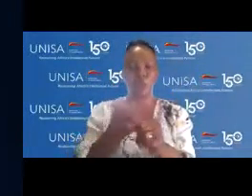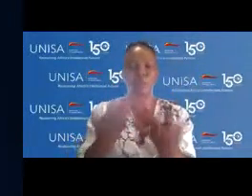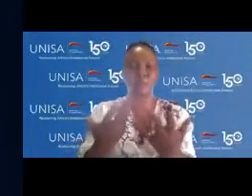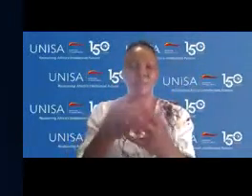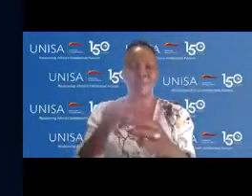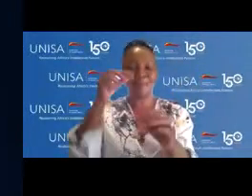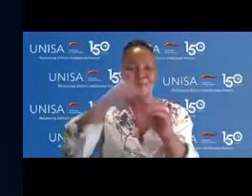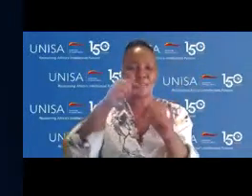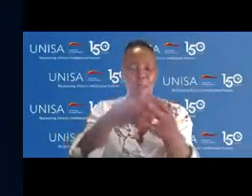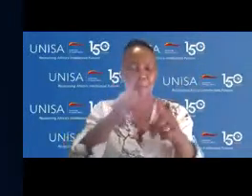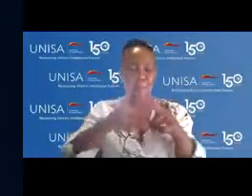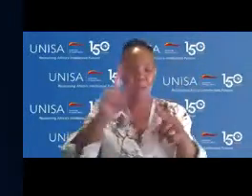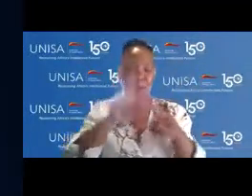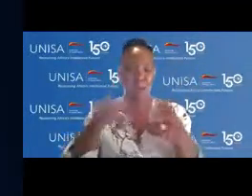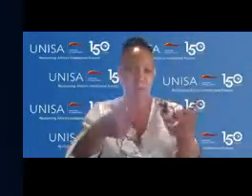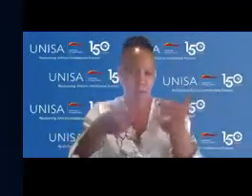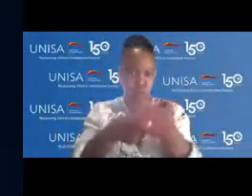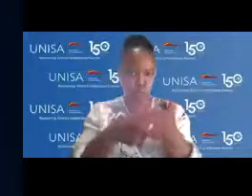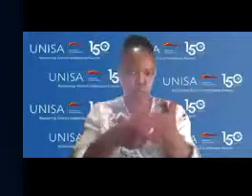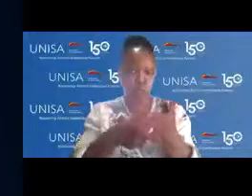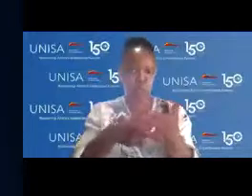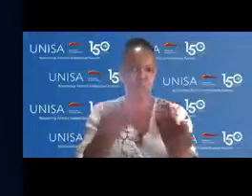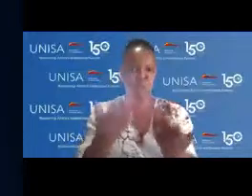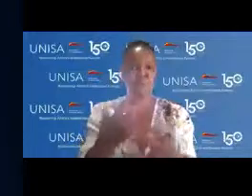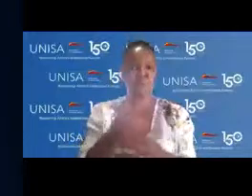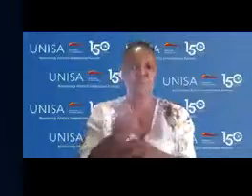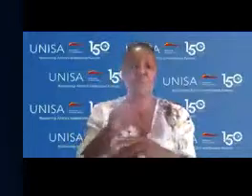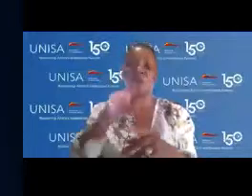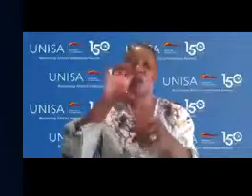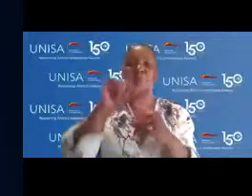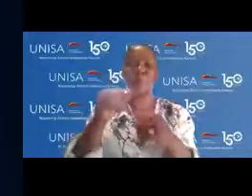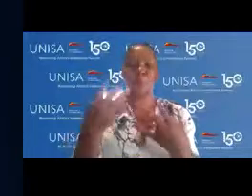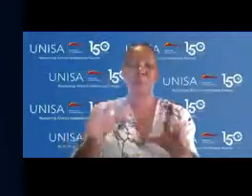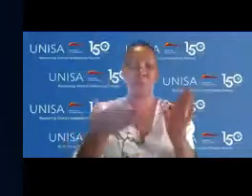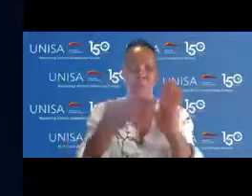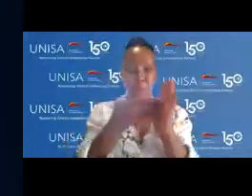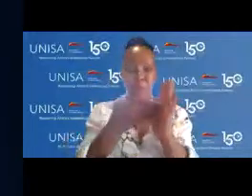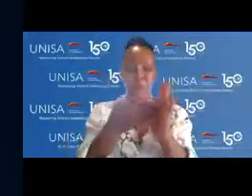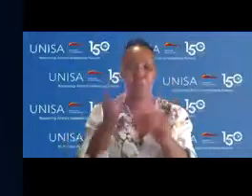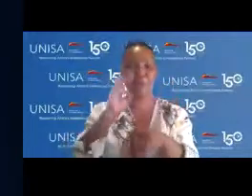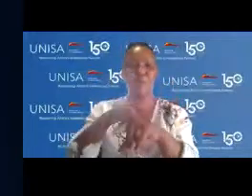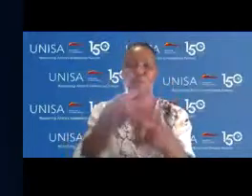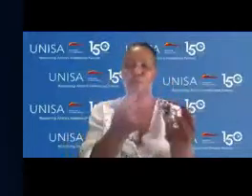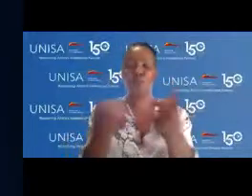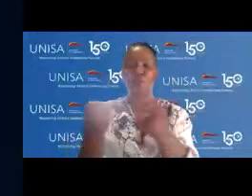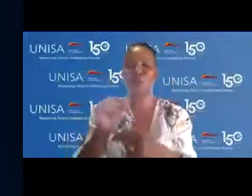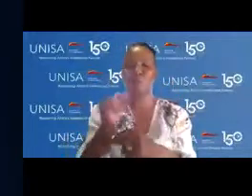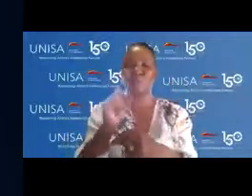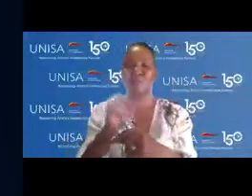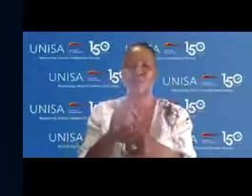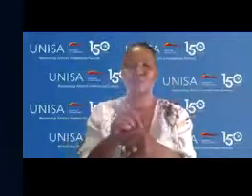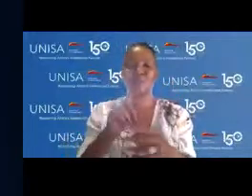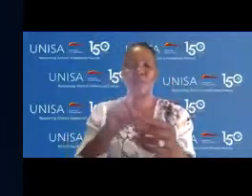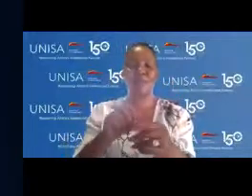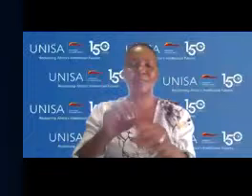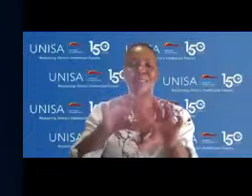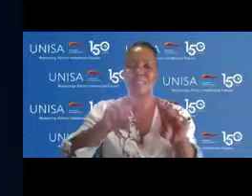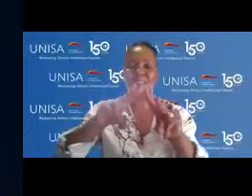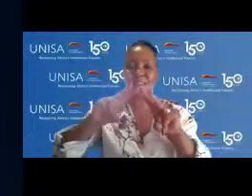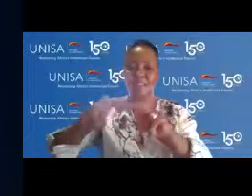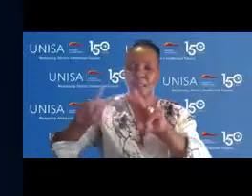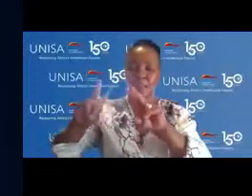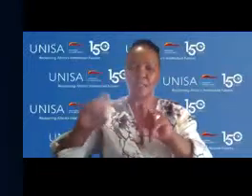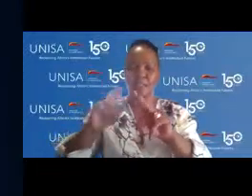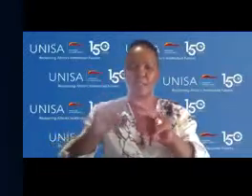Store, once I've located it right here, all you need to do is then hit the search button, which is on the bottom